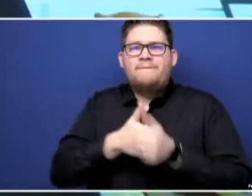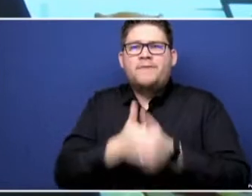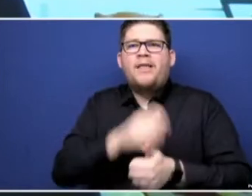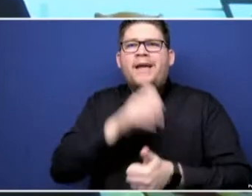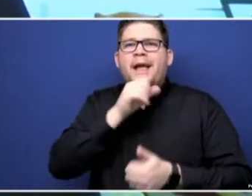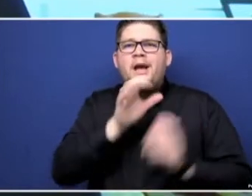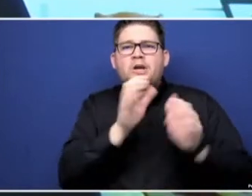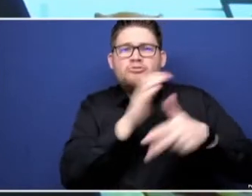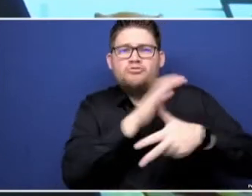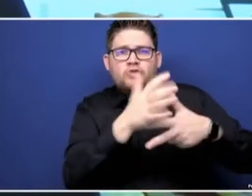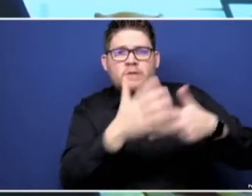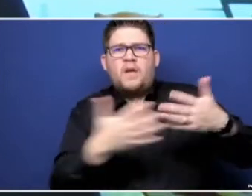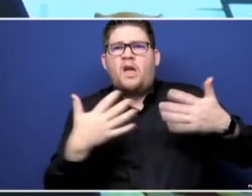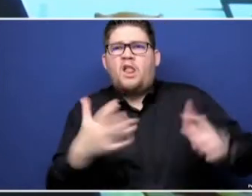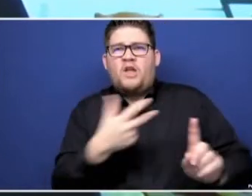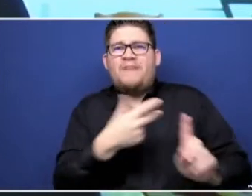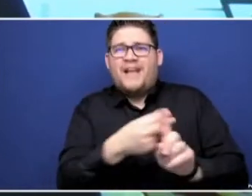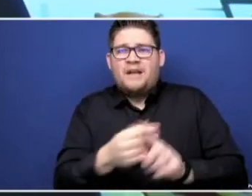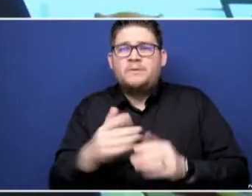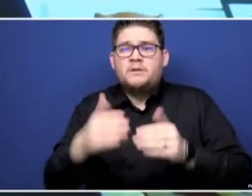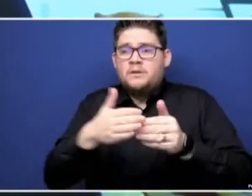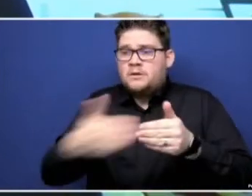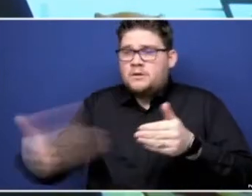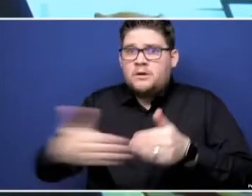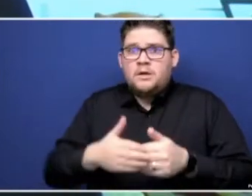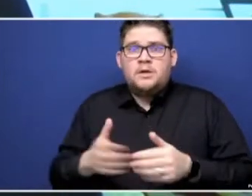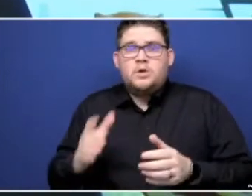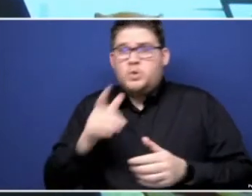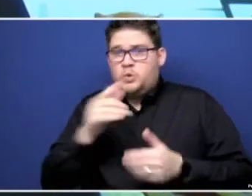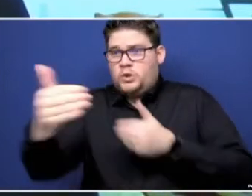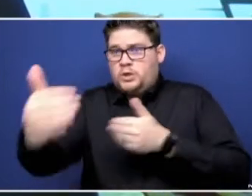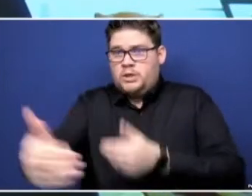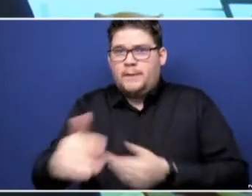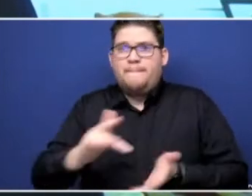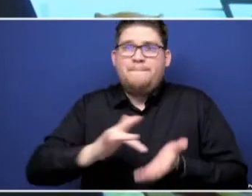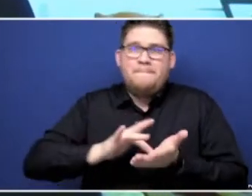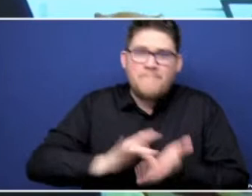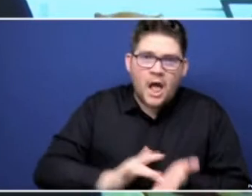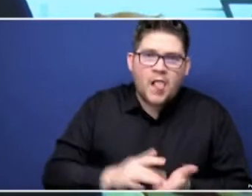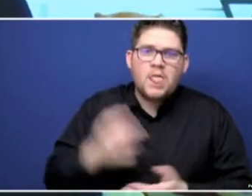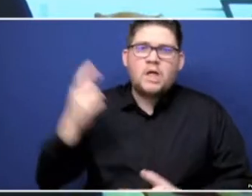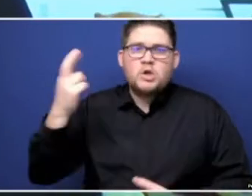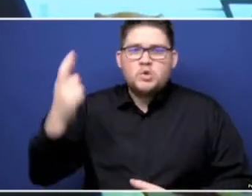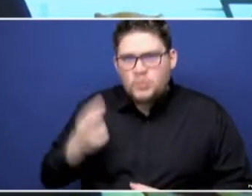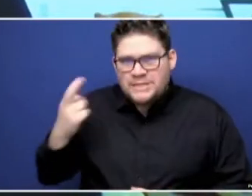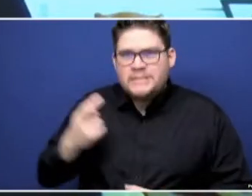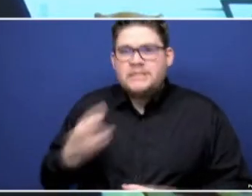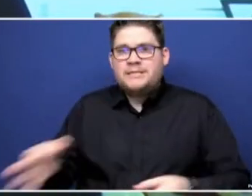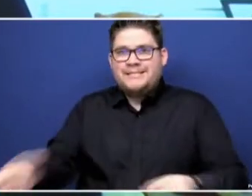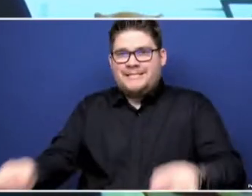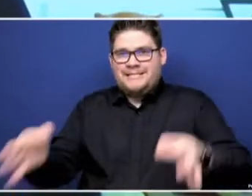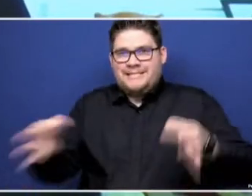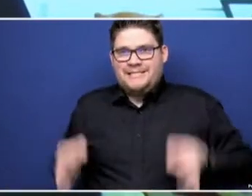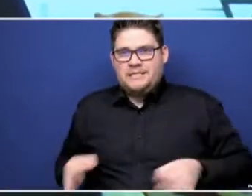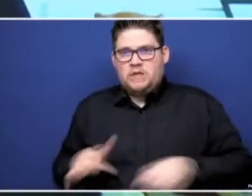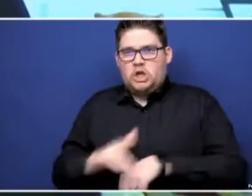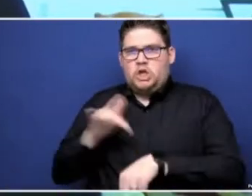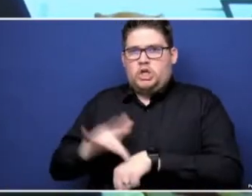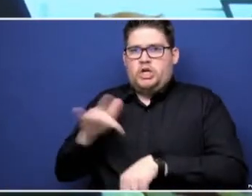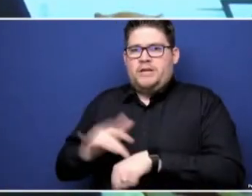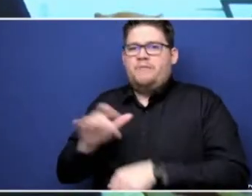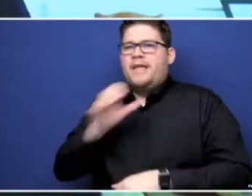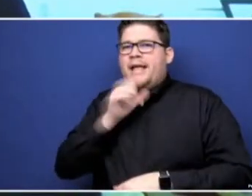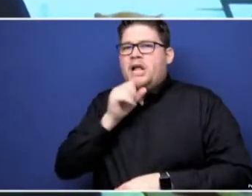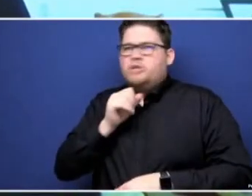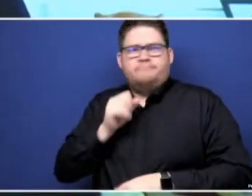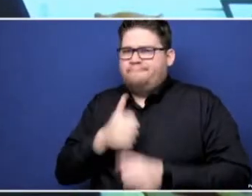that they can access. And we have talked with the doctors of BC. So our physicians around the province, both specialists and